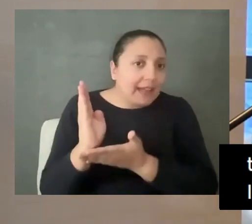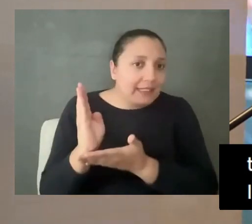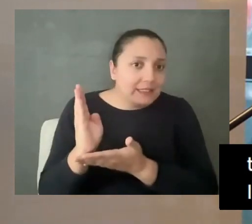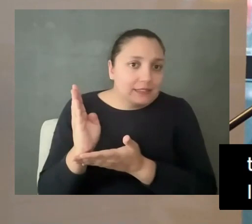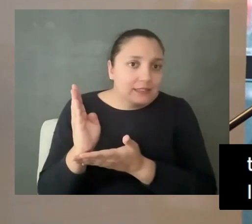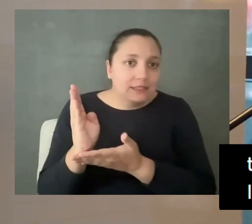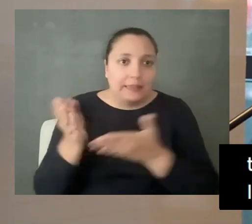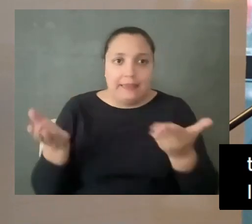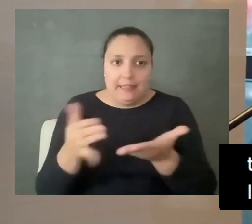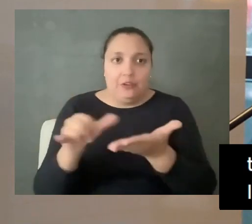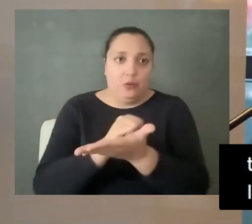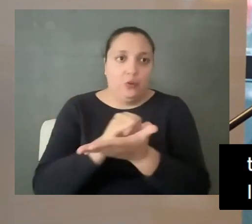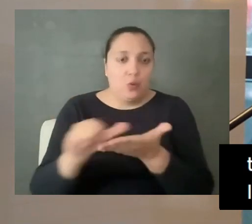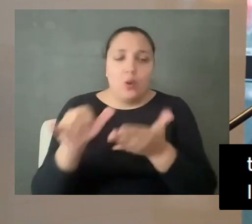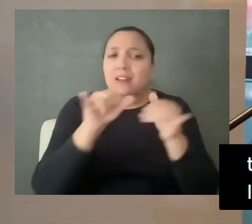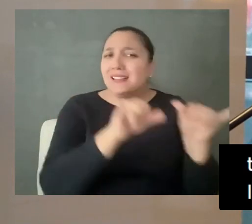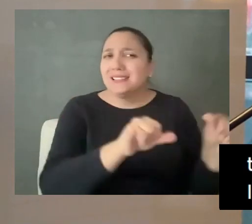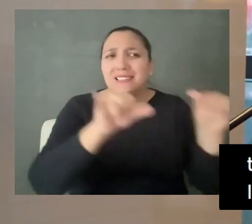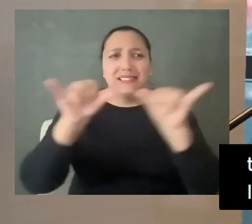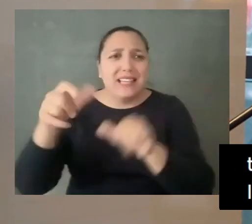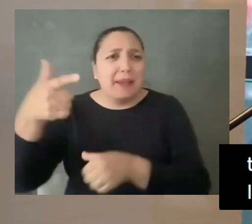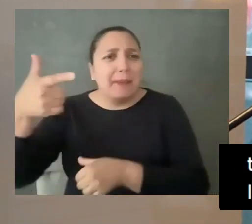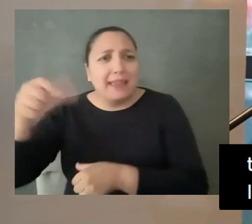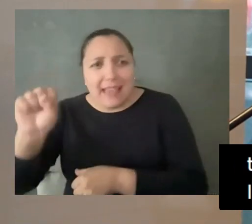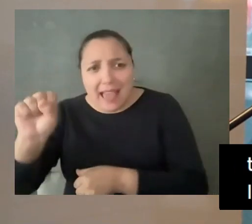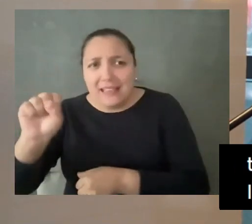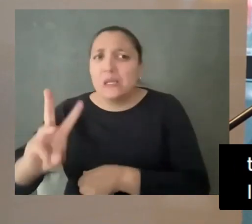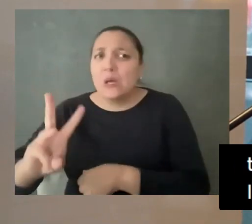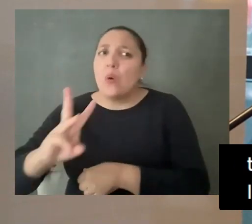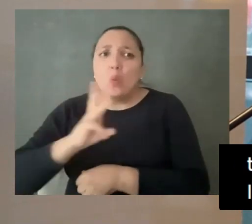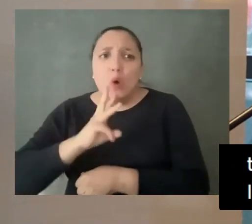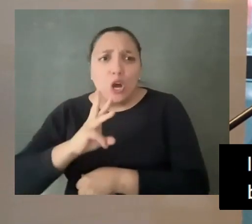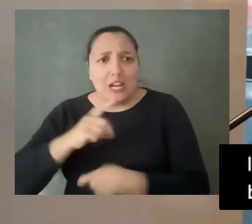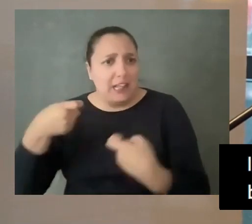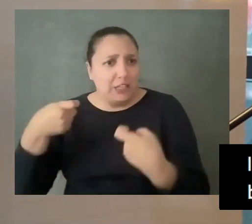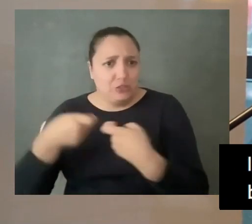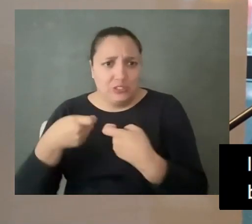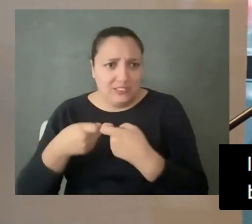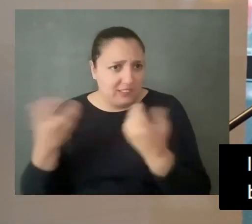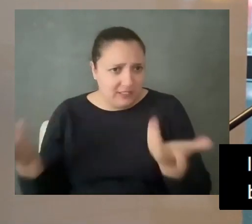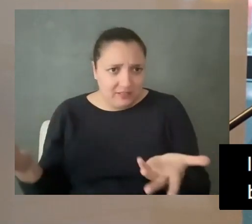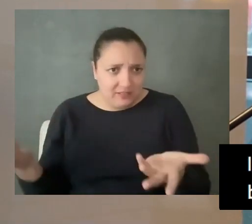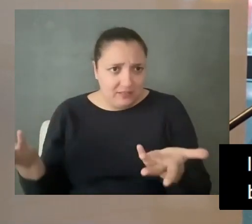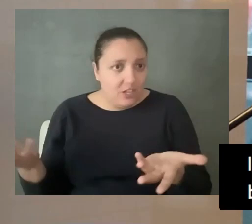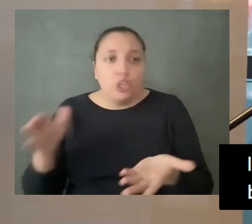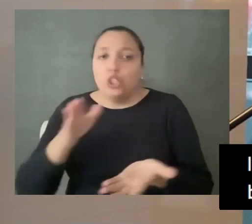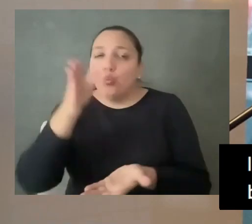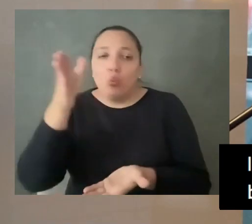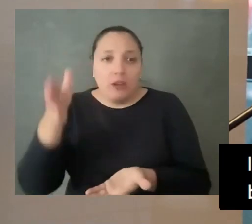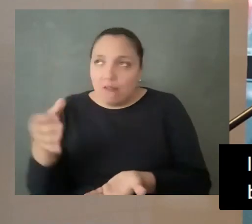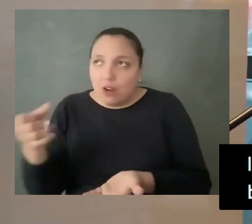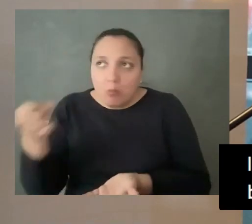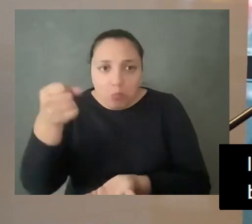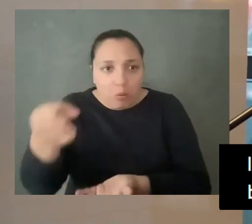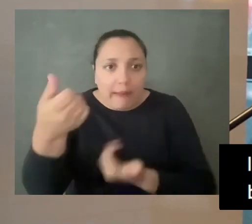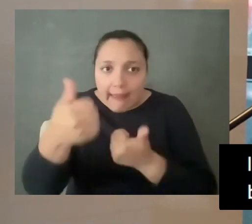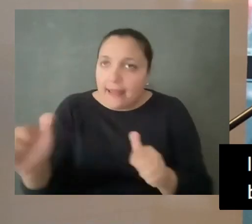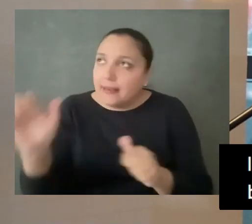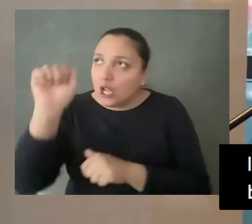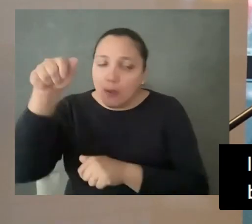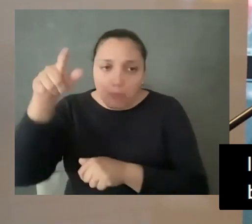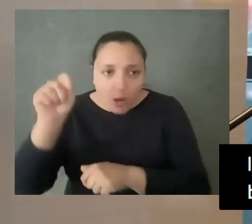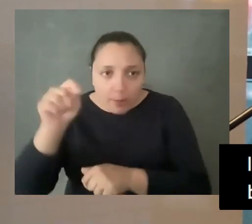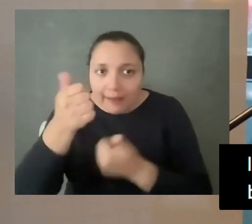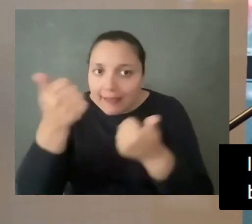important as gas, water, and electricity. We would never put anybody in housing anywhere in the state of New York without those